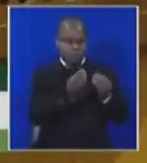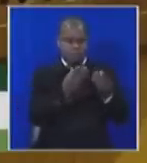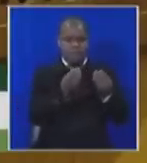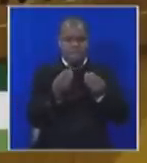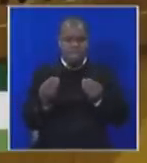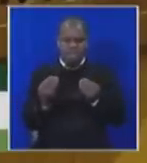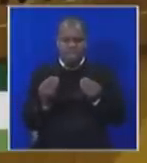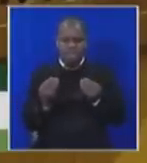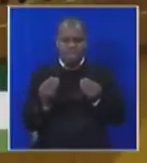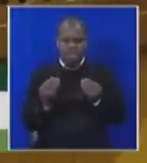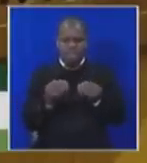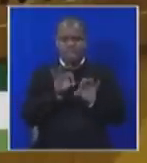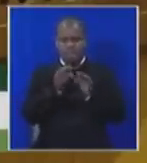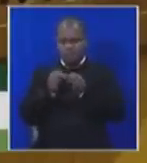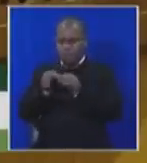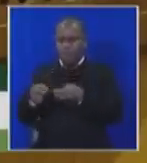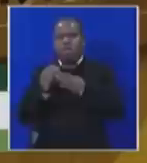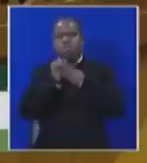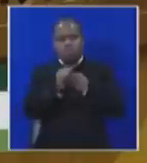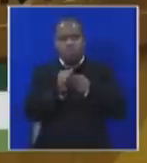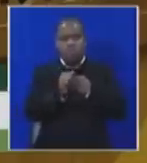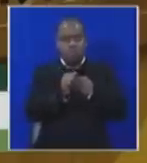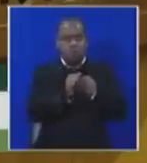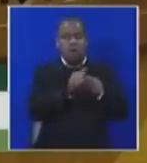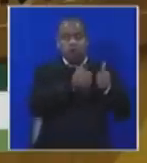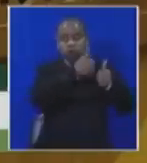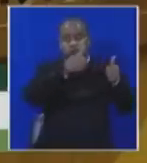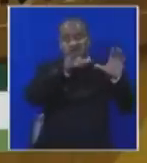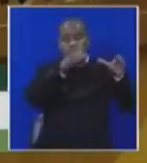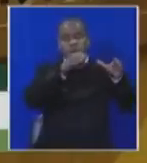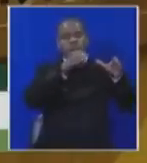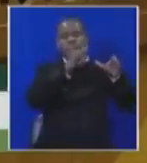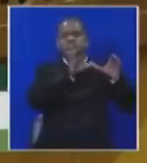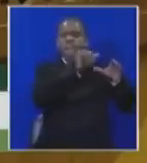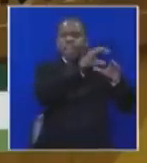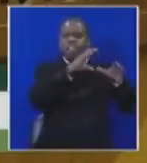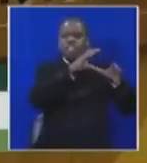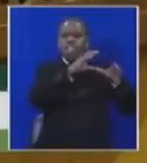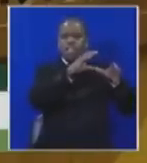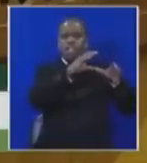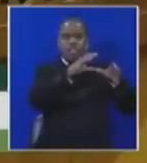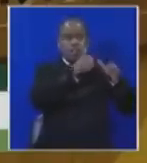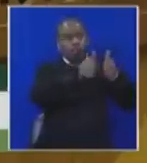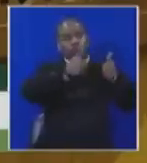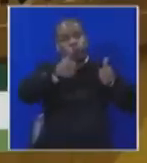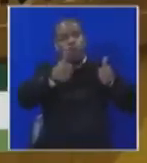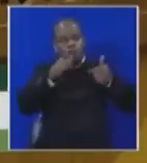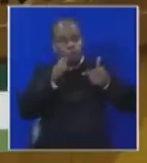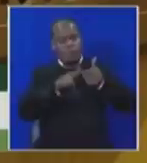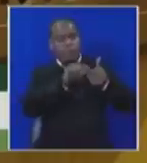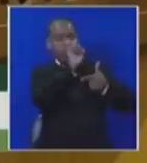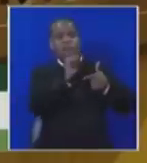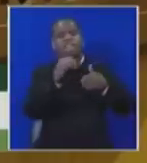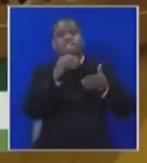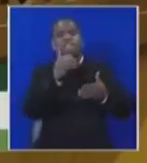senior ANC leadership echelon and their friends, led inimitably by Jacob Zuma and abetted by the ANC itself. This